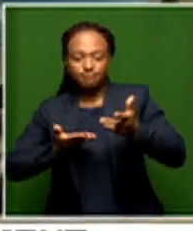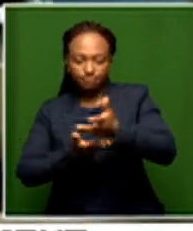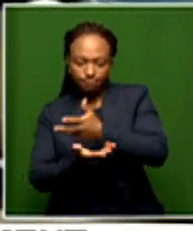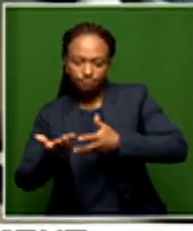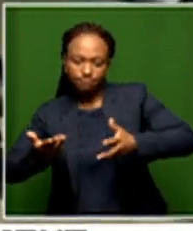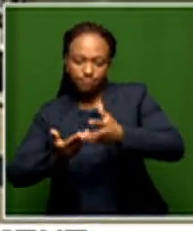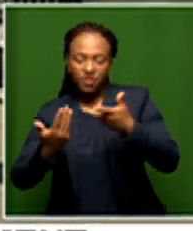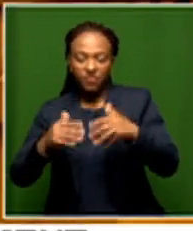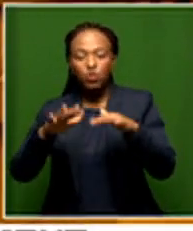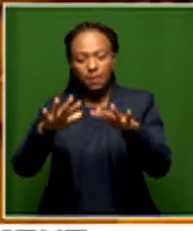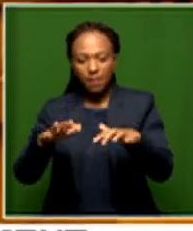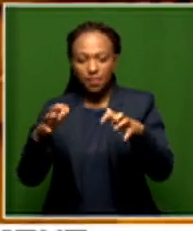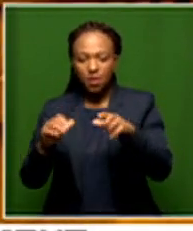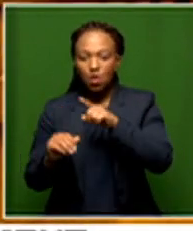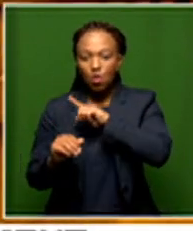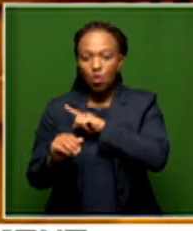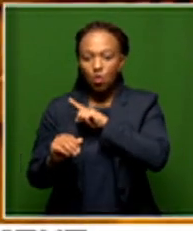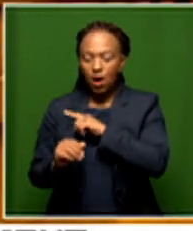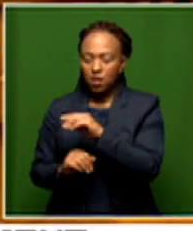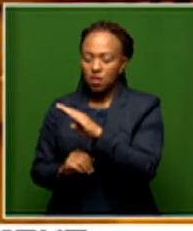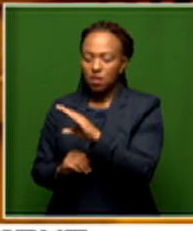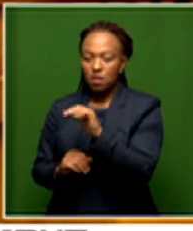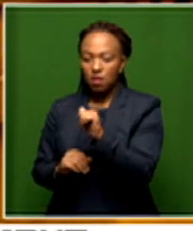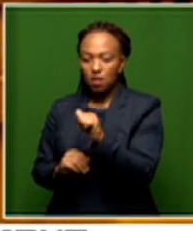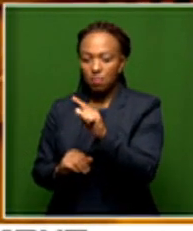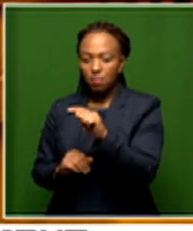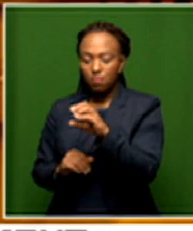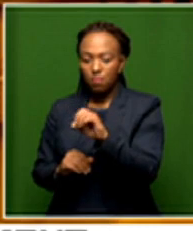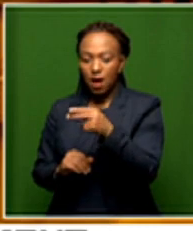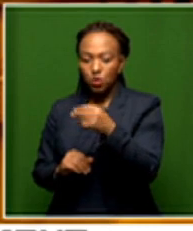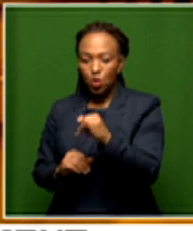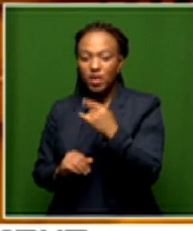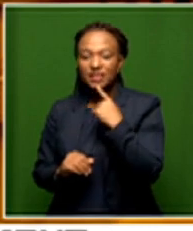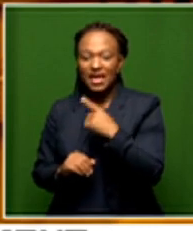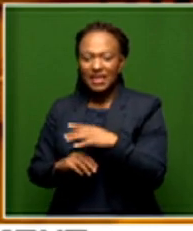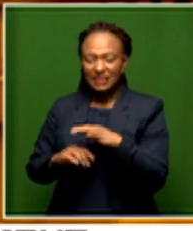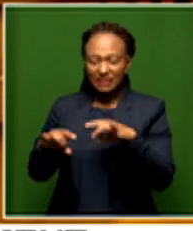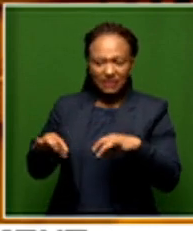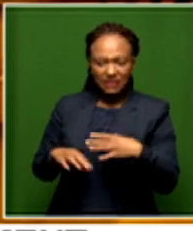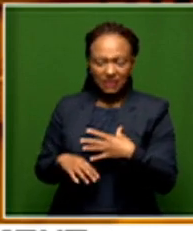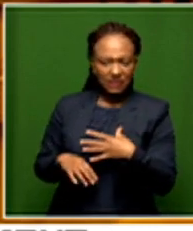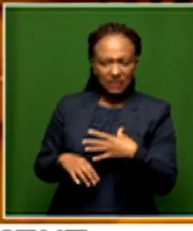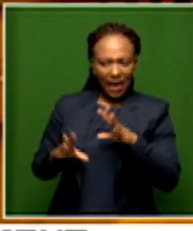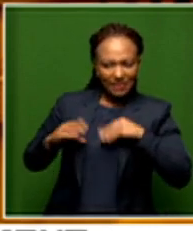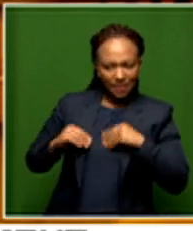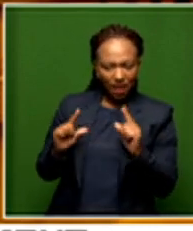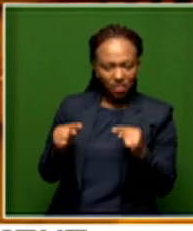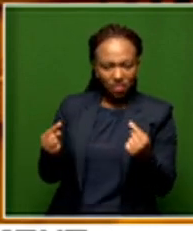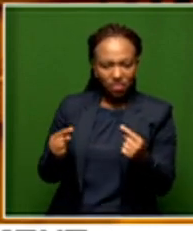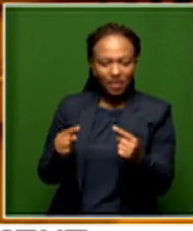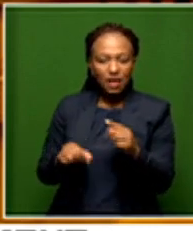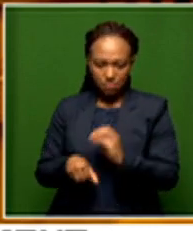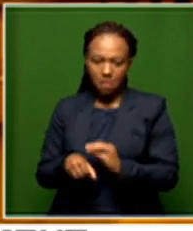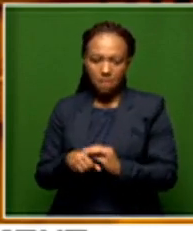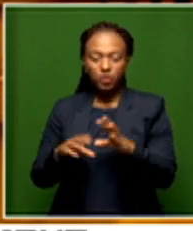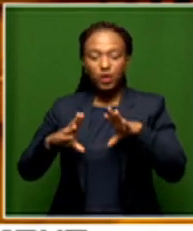as if Shamila Batohi is in denial, or perhaps is a rabbit in the headlights when it comes to